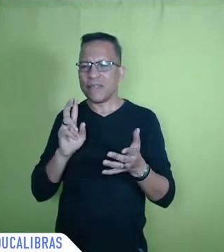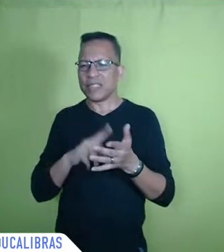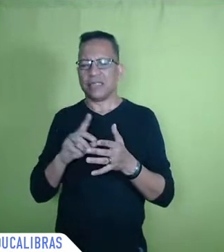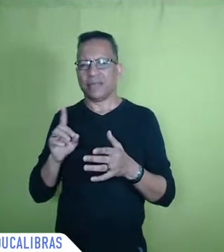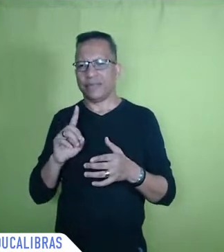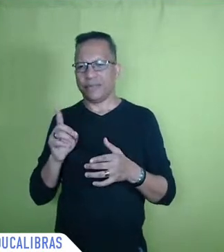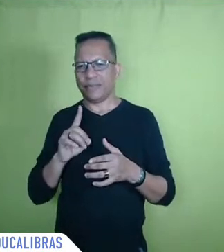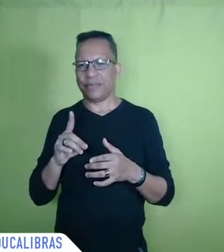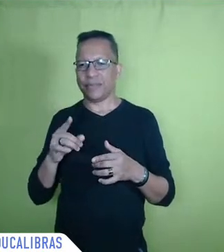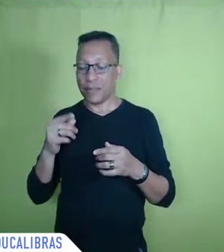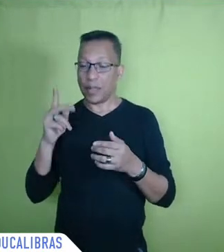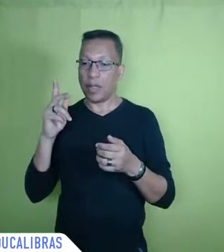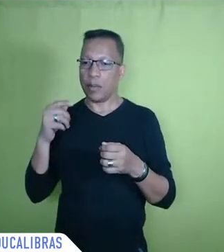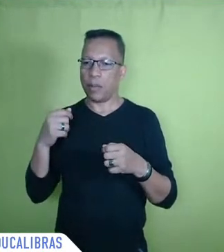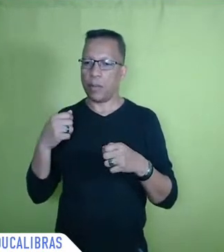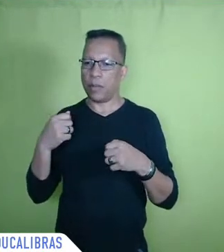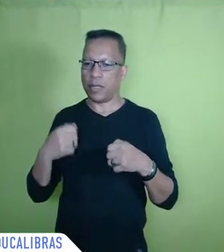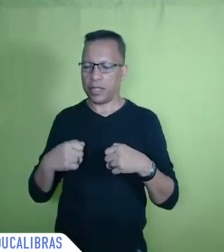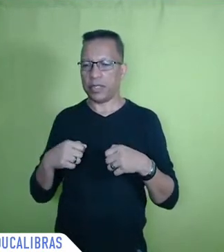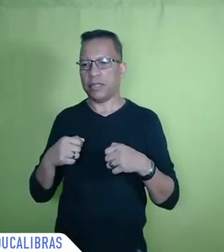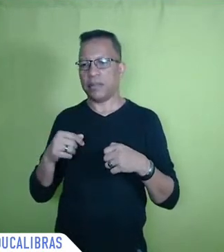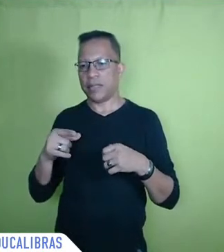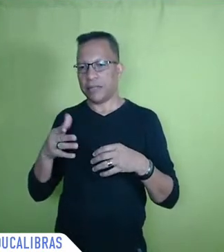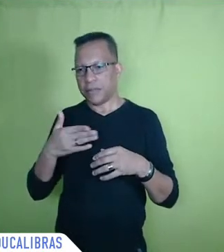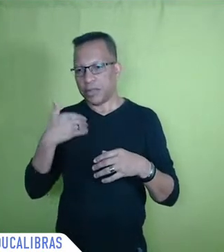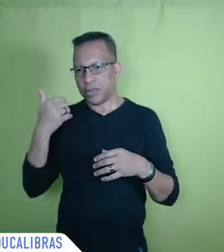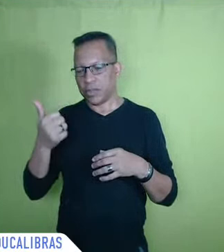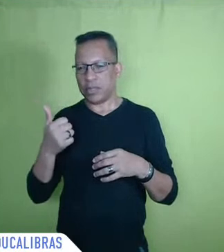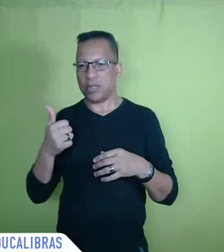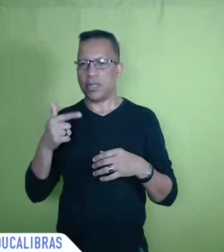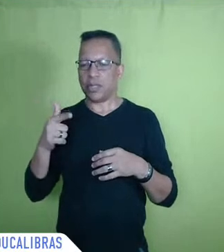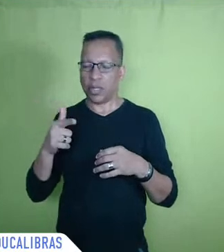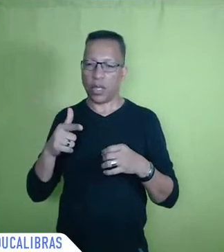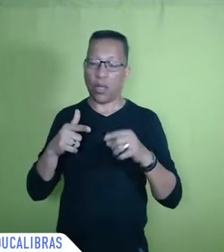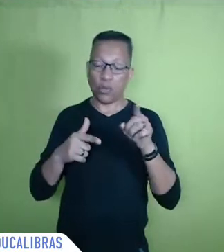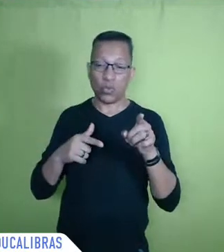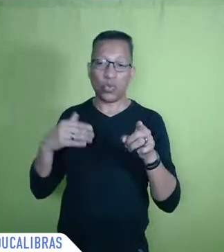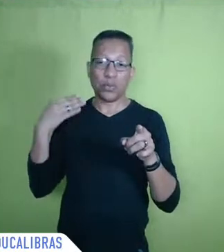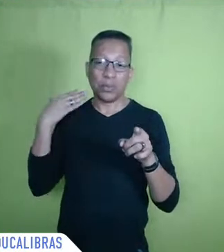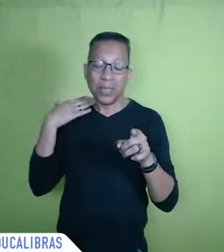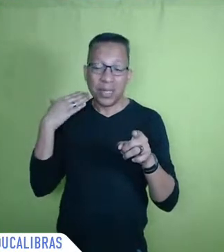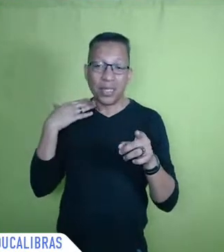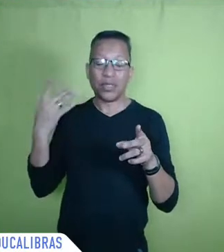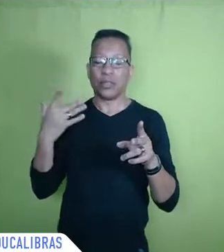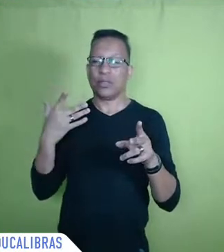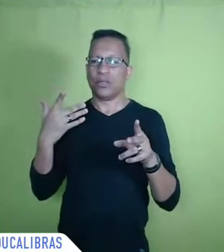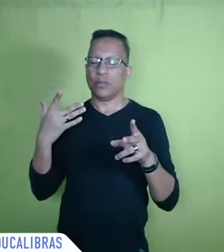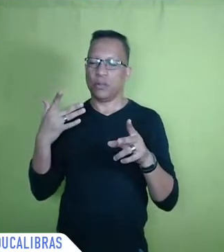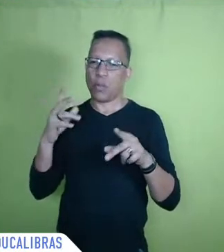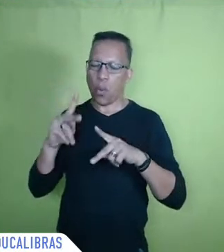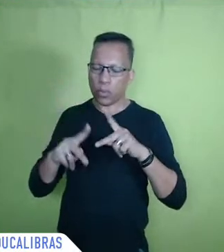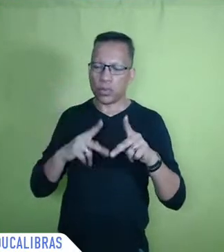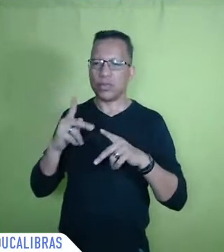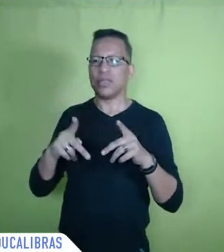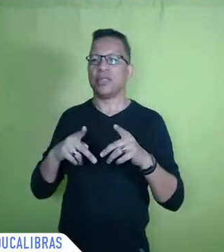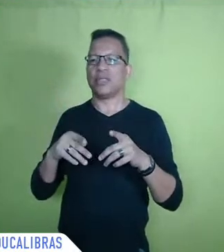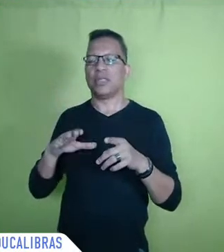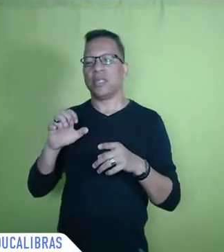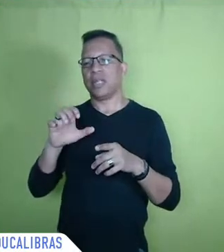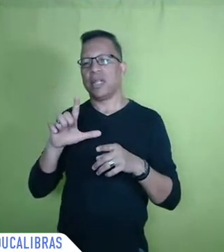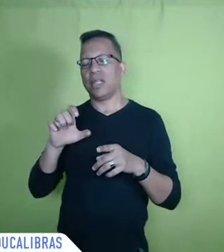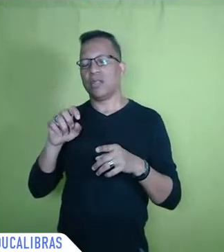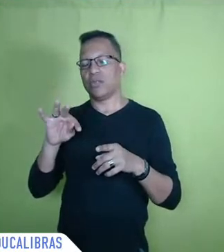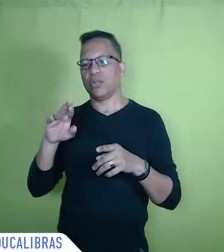state. We need to revisit this discourse. We need to see